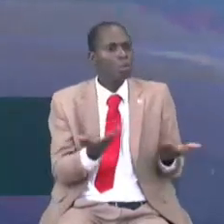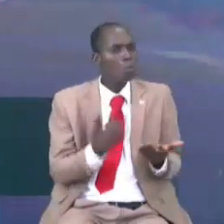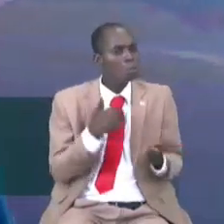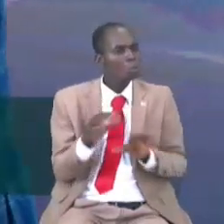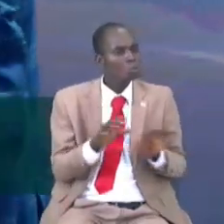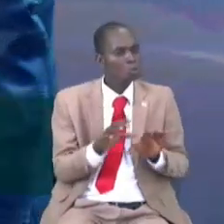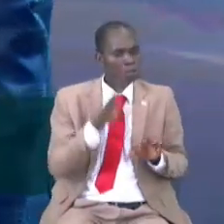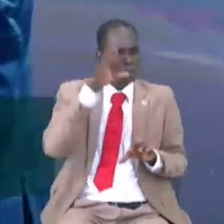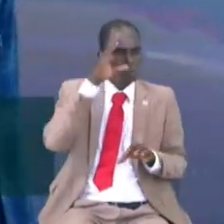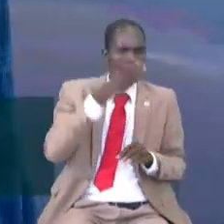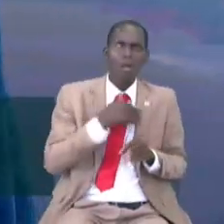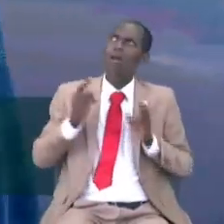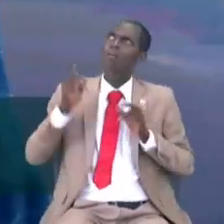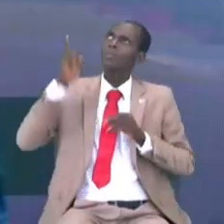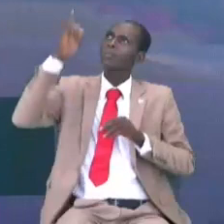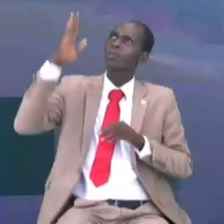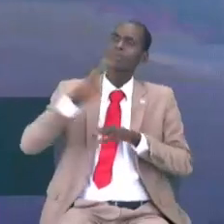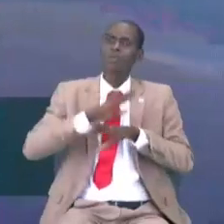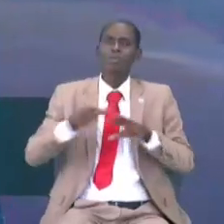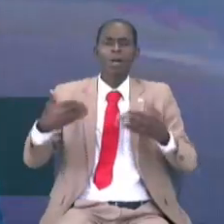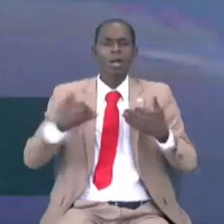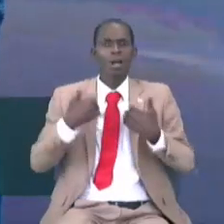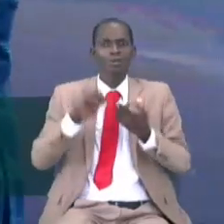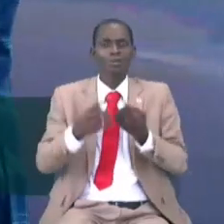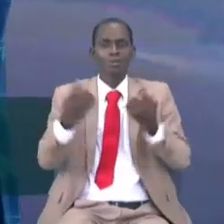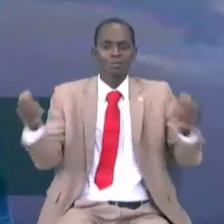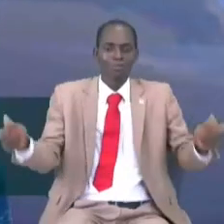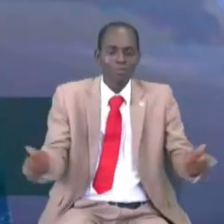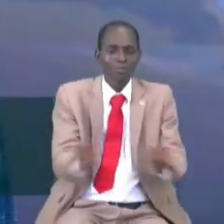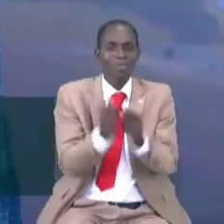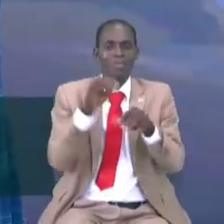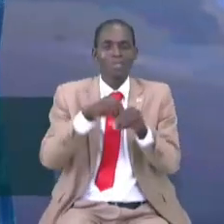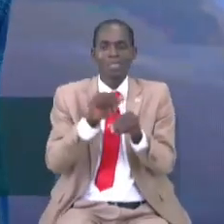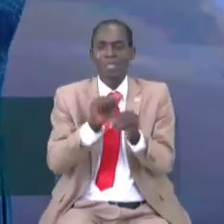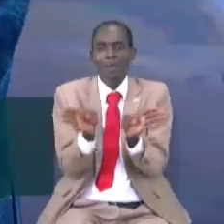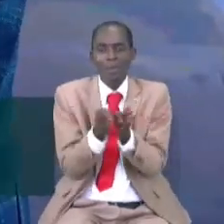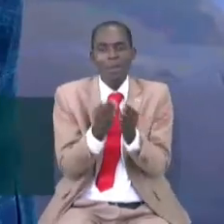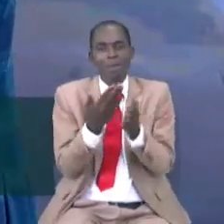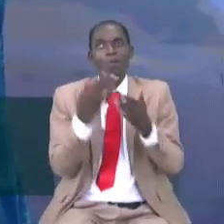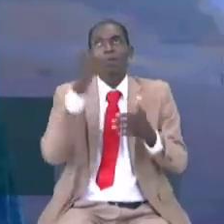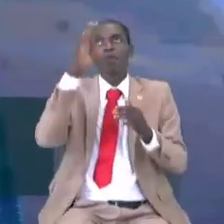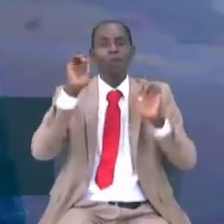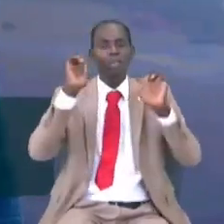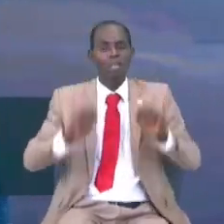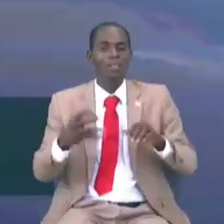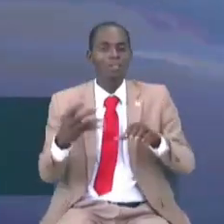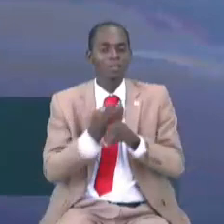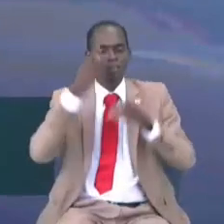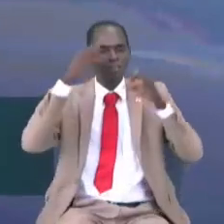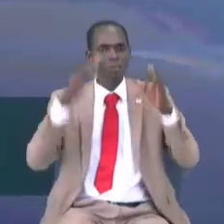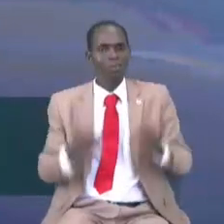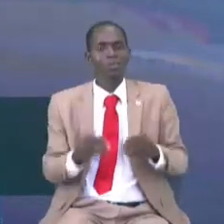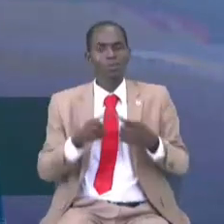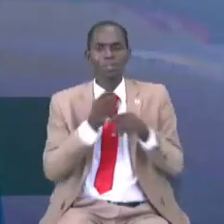table before God can save the sinner. Look at Jonah chapter 3, and I'm reading from verse 10. And